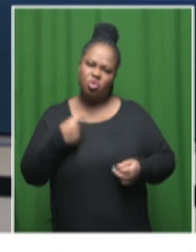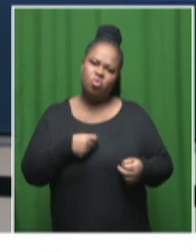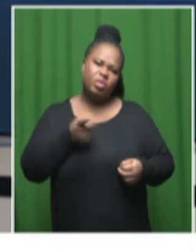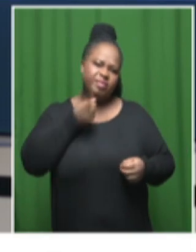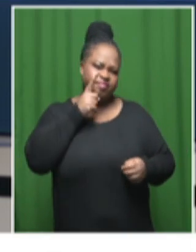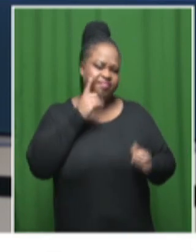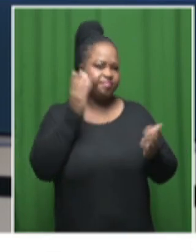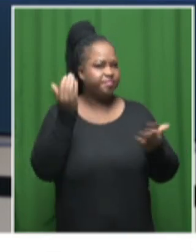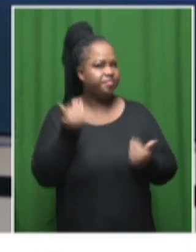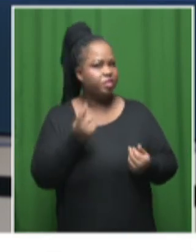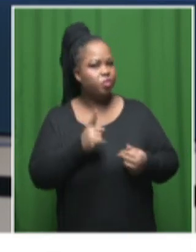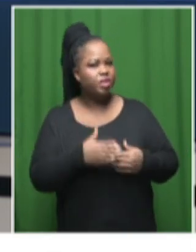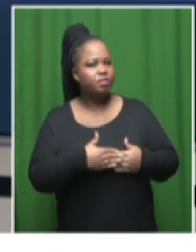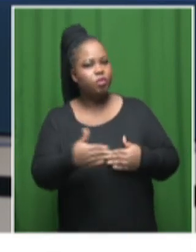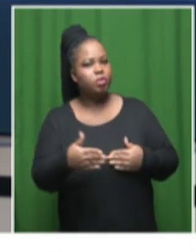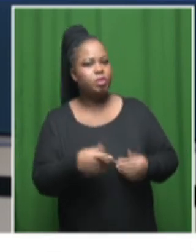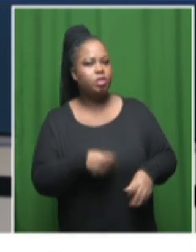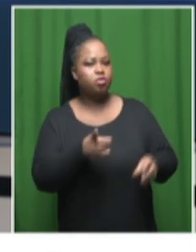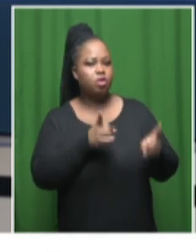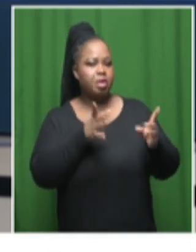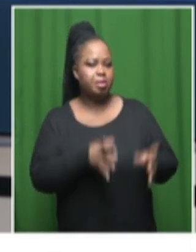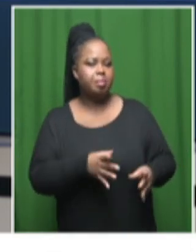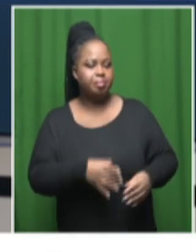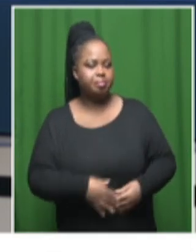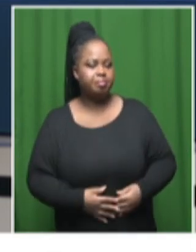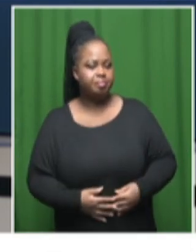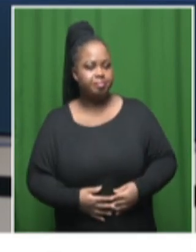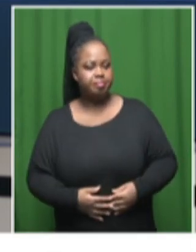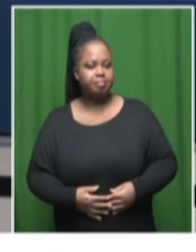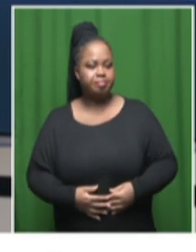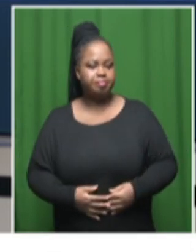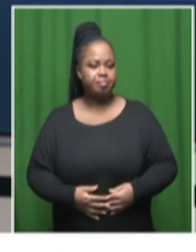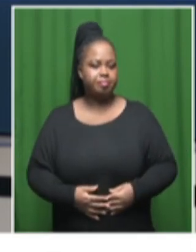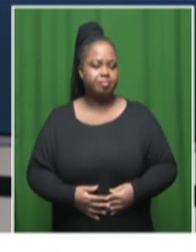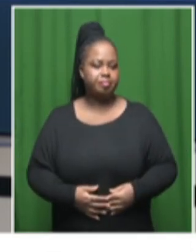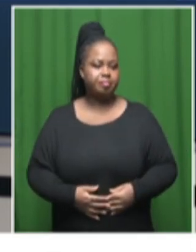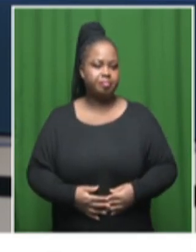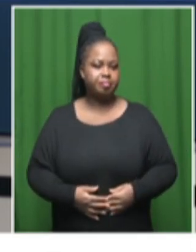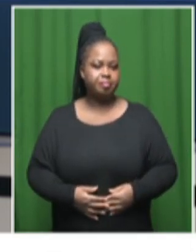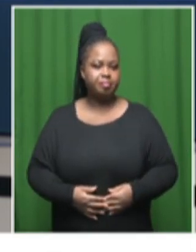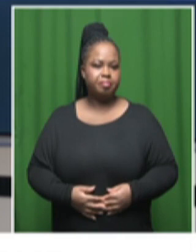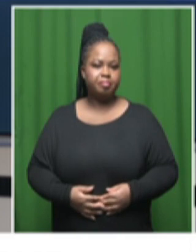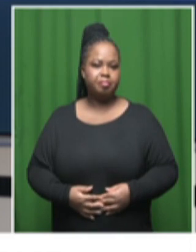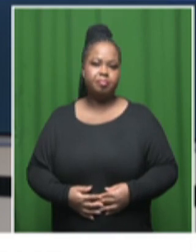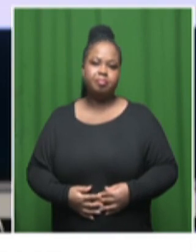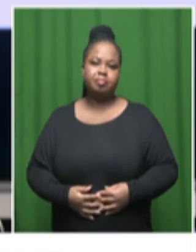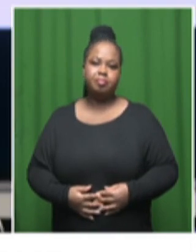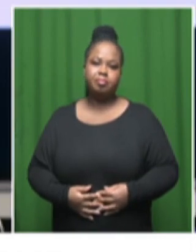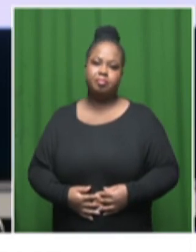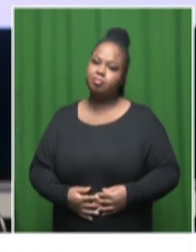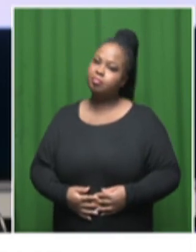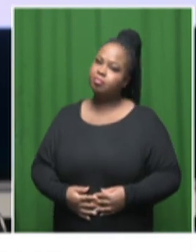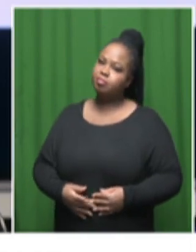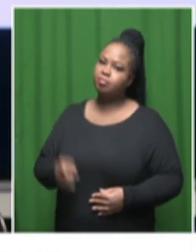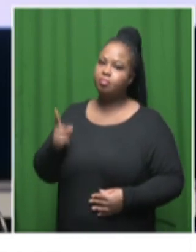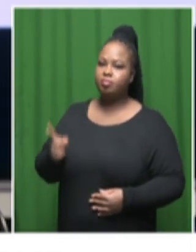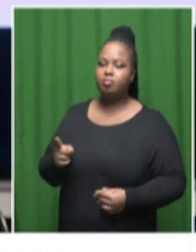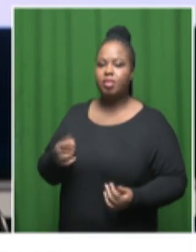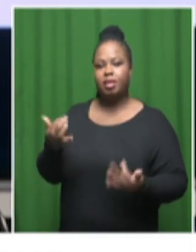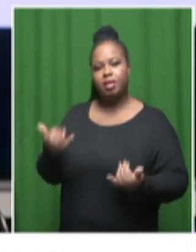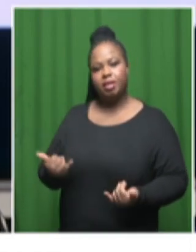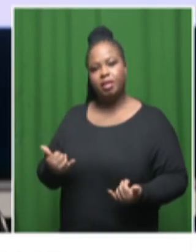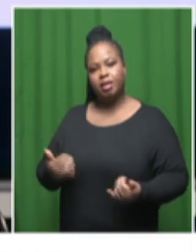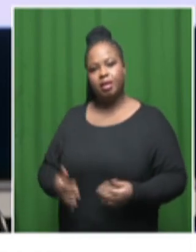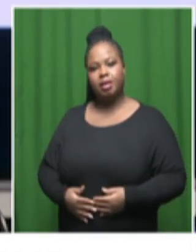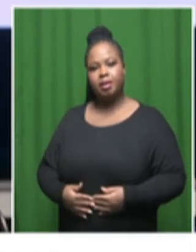look forward to from you as a tournament director as we get closer and closer to the 28th of July? As we get closer and closer, what we're going